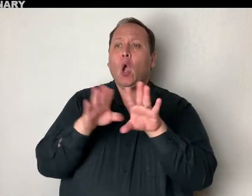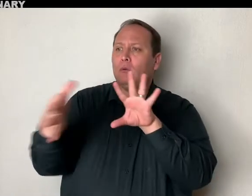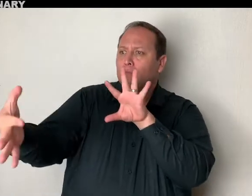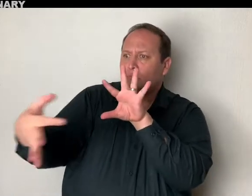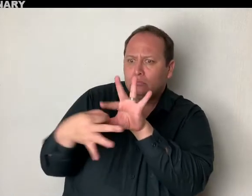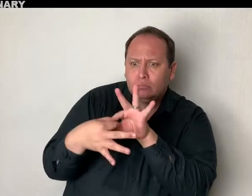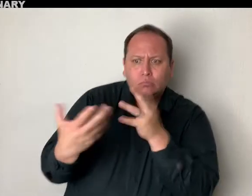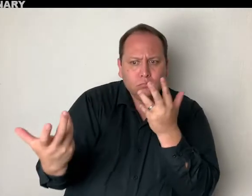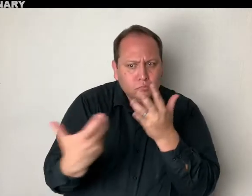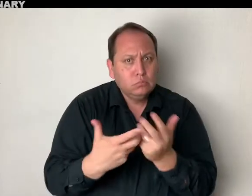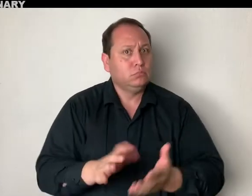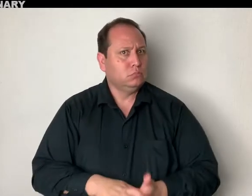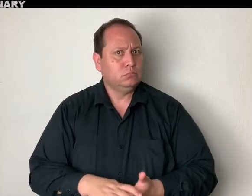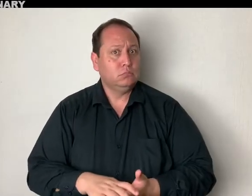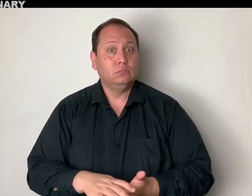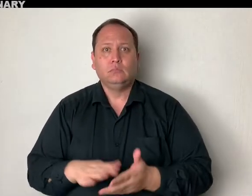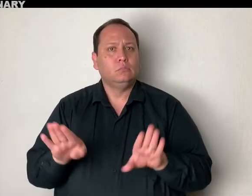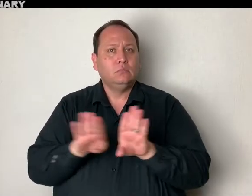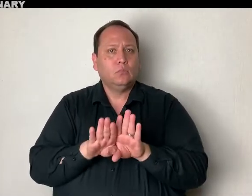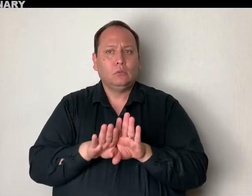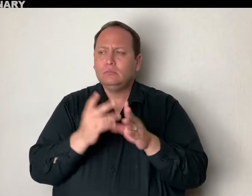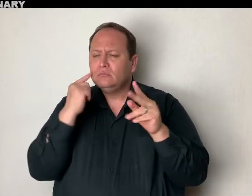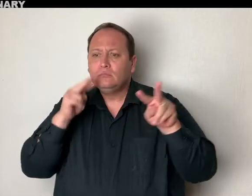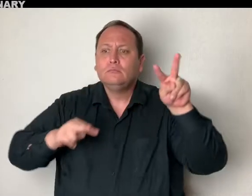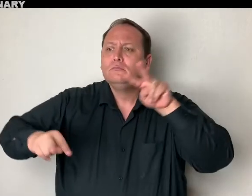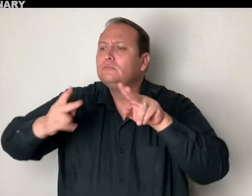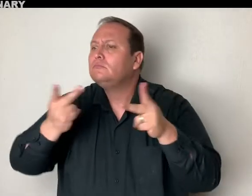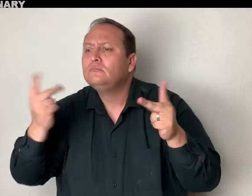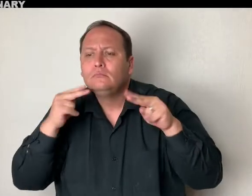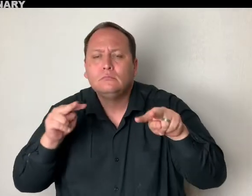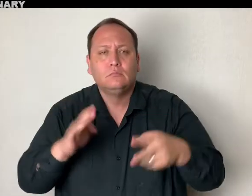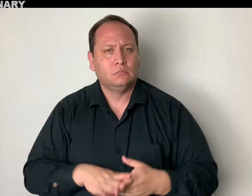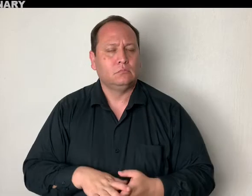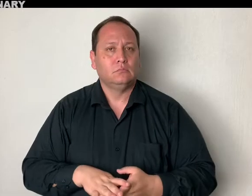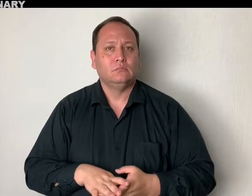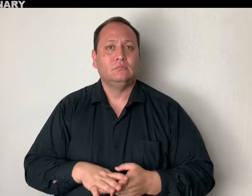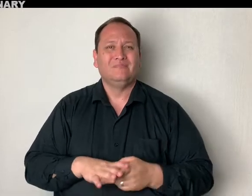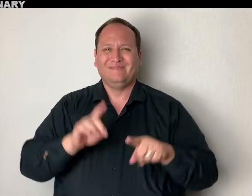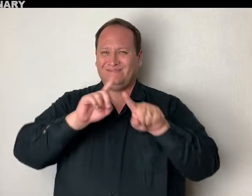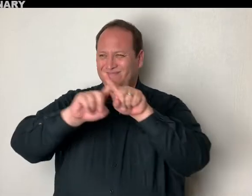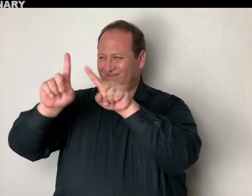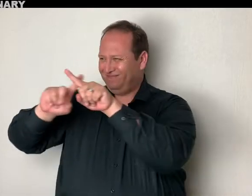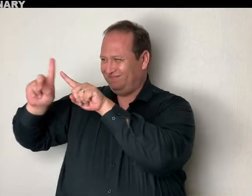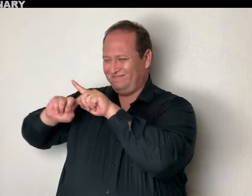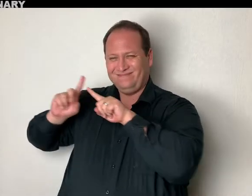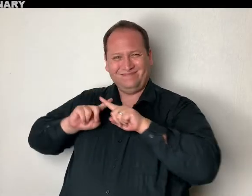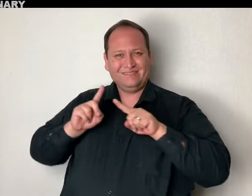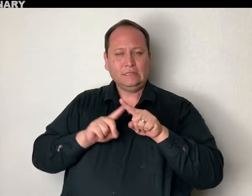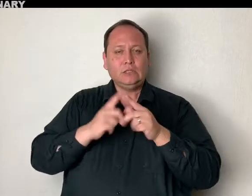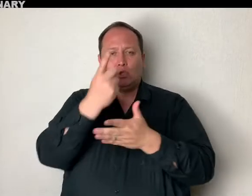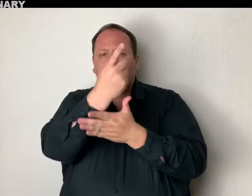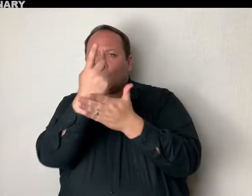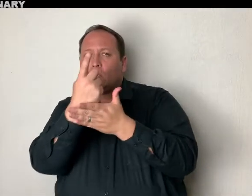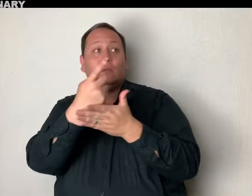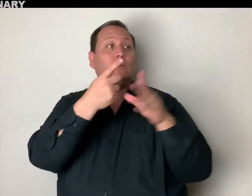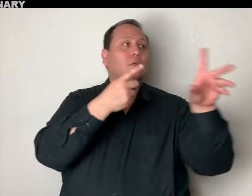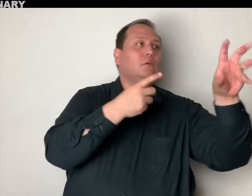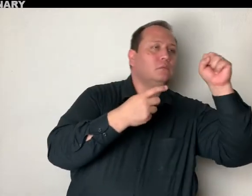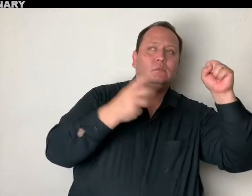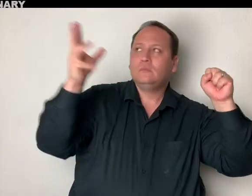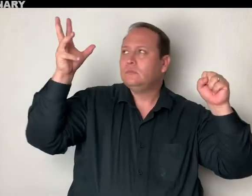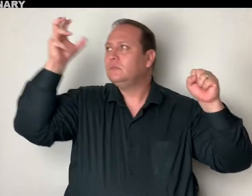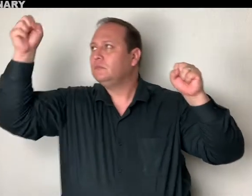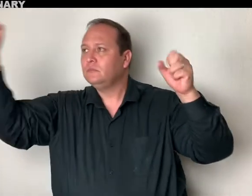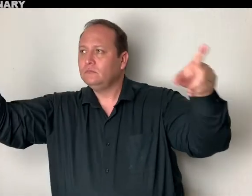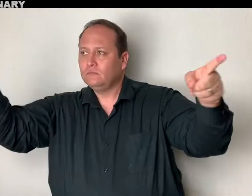would the pier be like? All of these will be separate design competitions meant to elicit